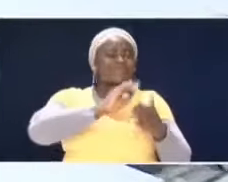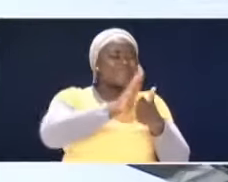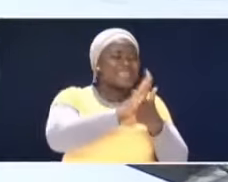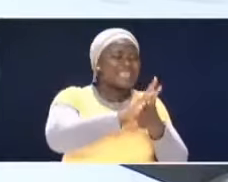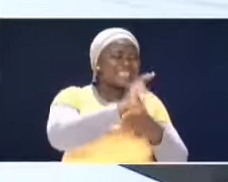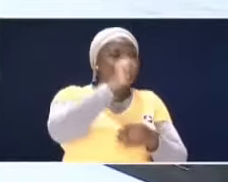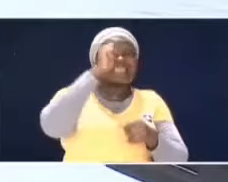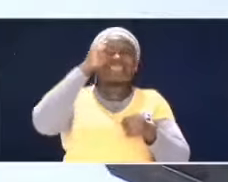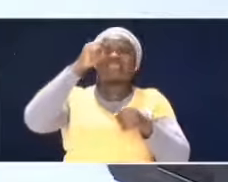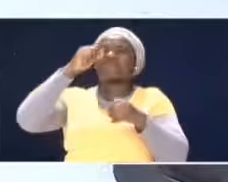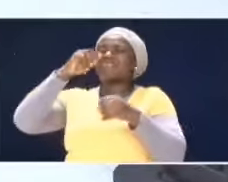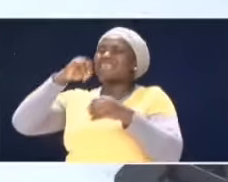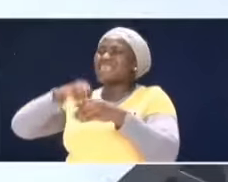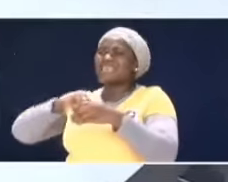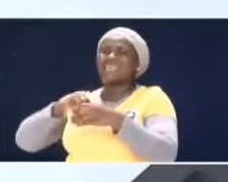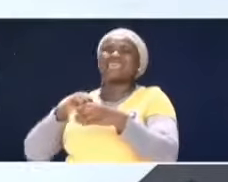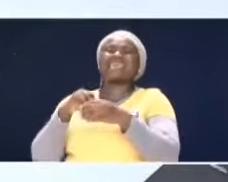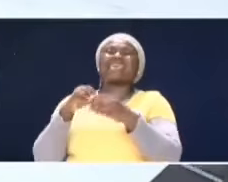nitori emi